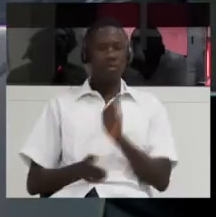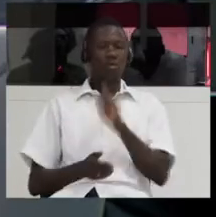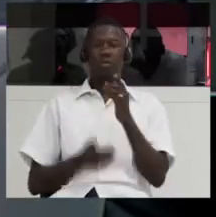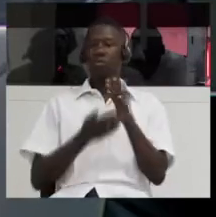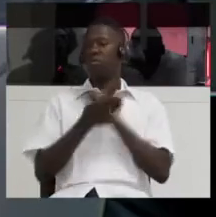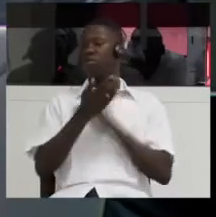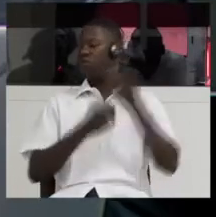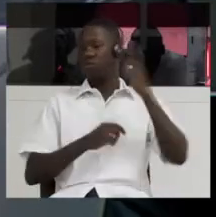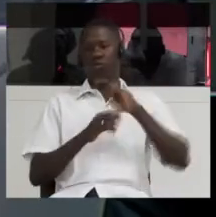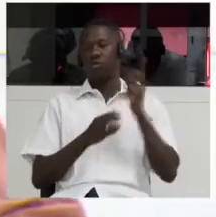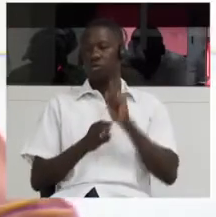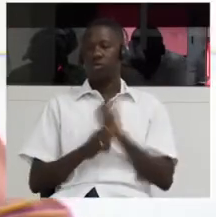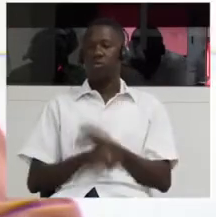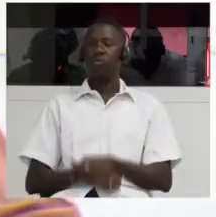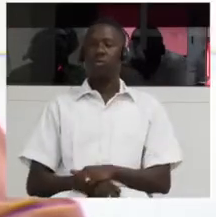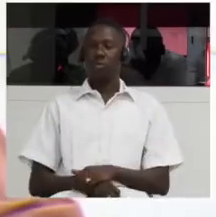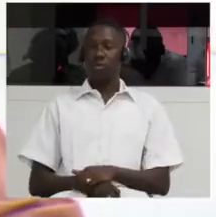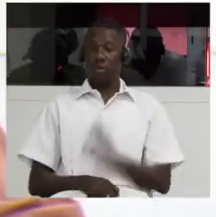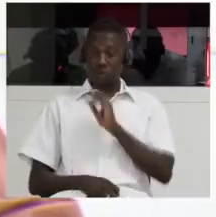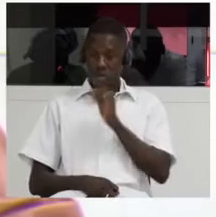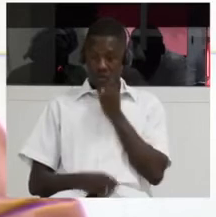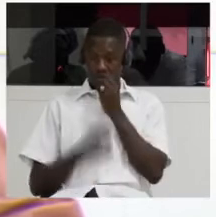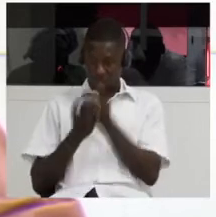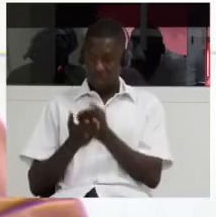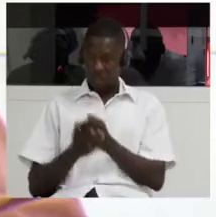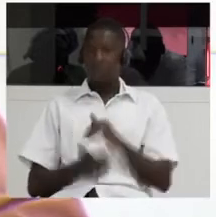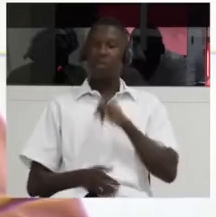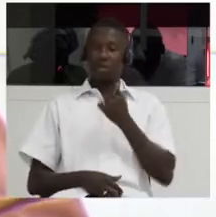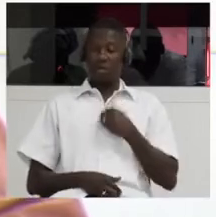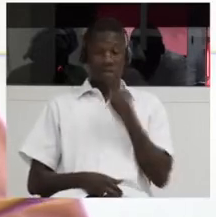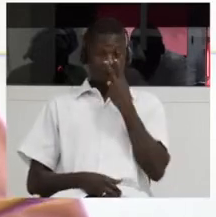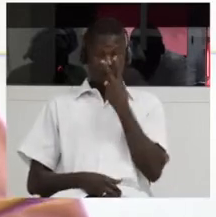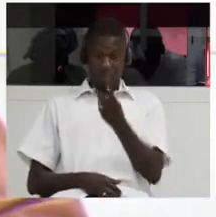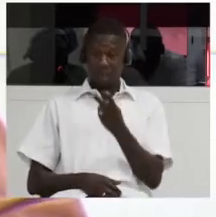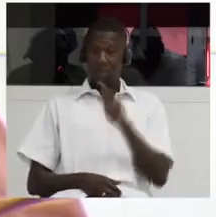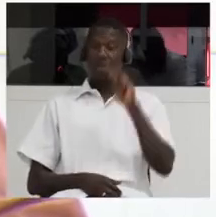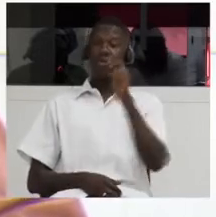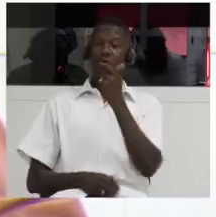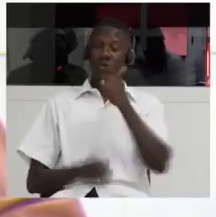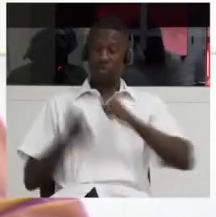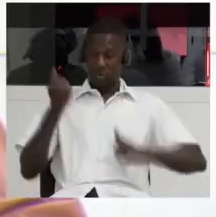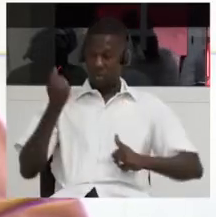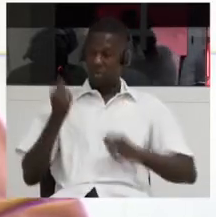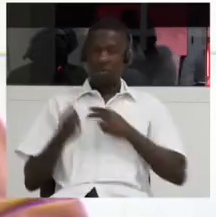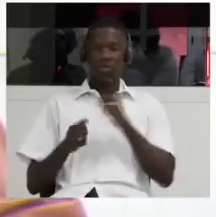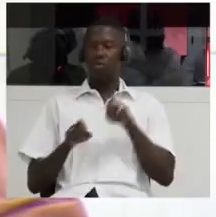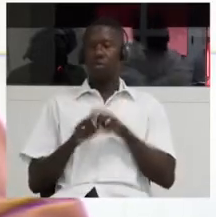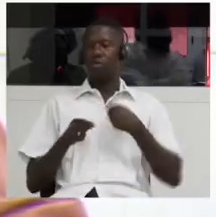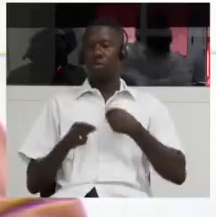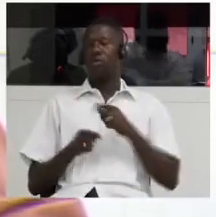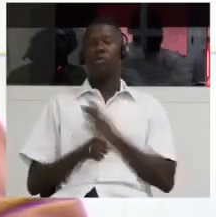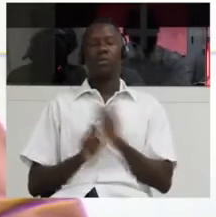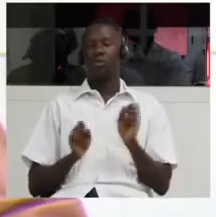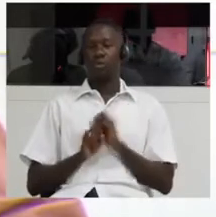That is your testimony? Yes, I've seen new weapons, but not with me. Mostly with the